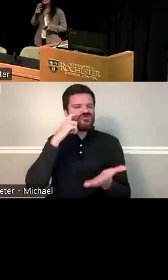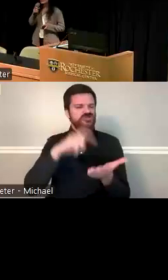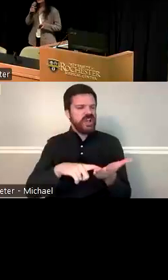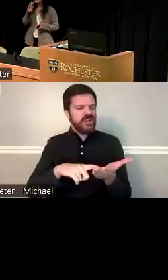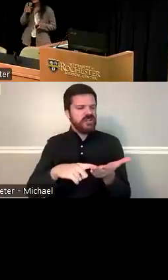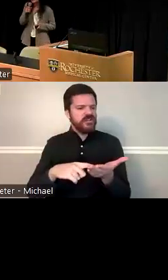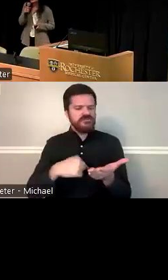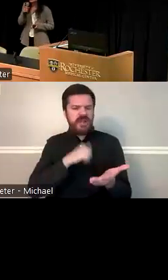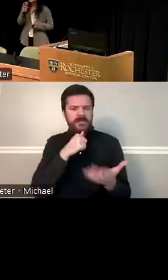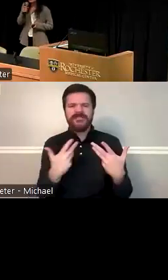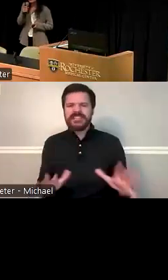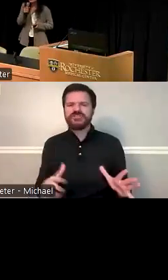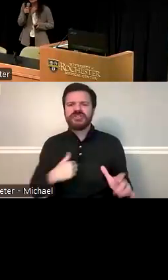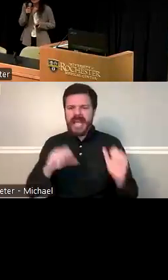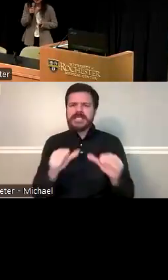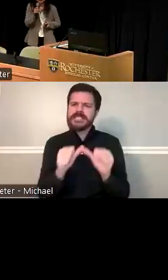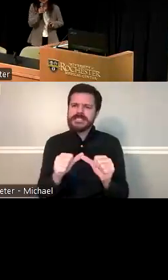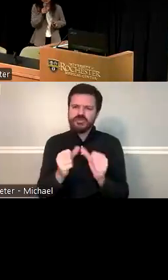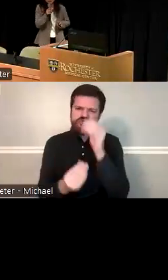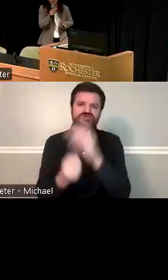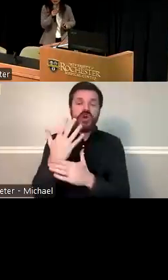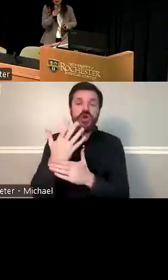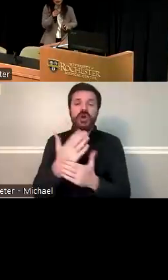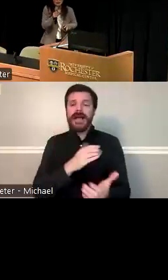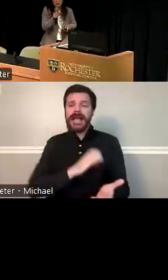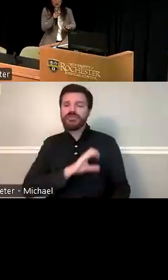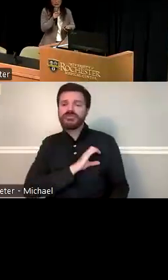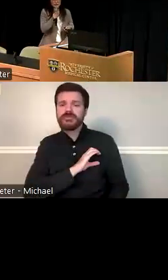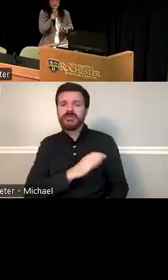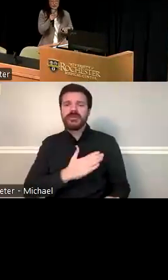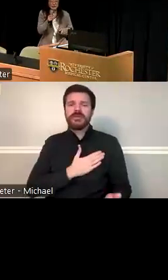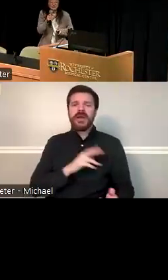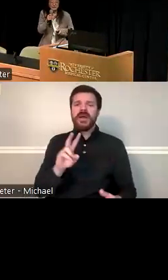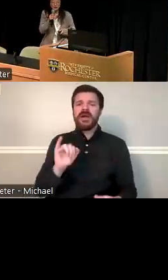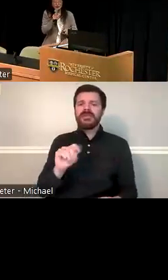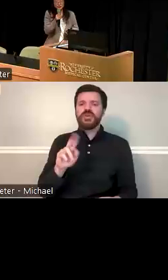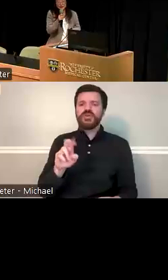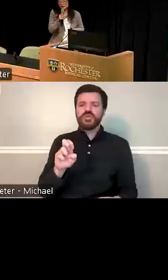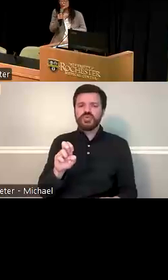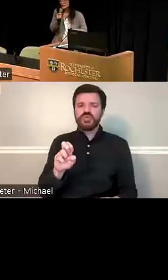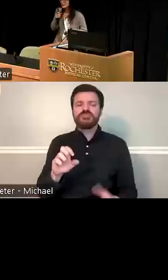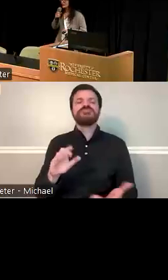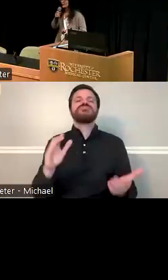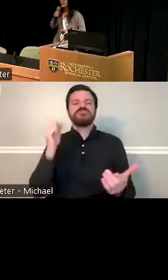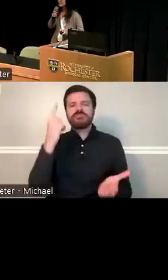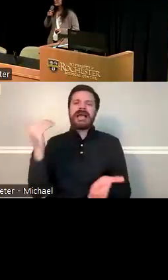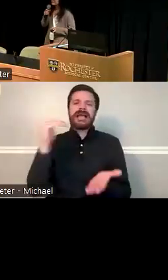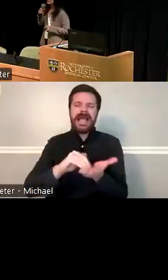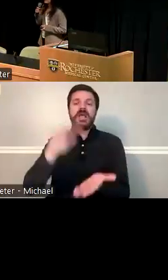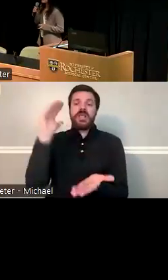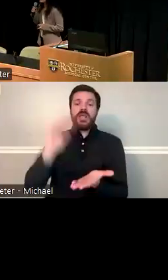actually grow in your character and virtue during those times. So while there is a trend of secularization in